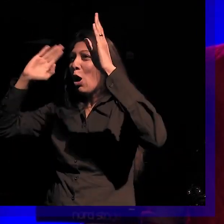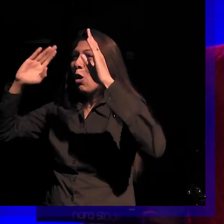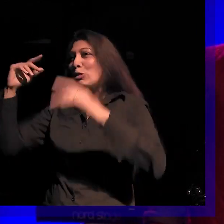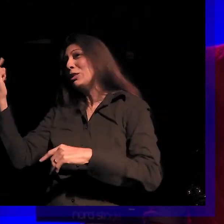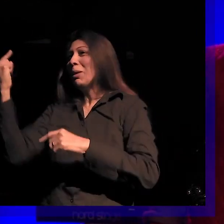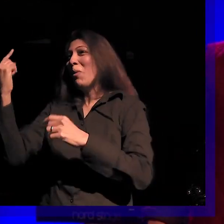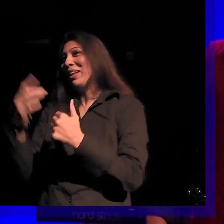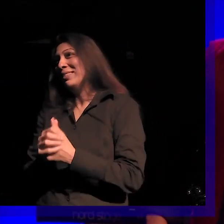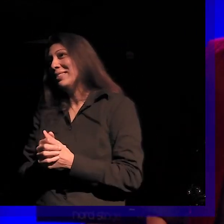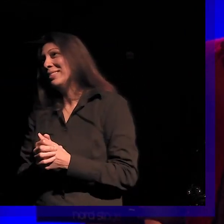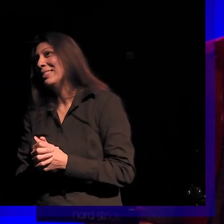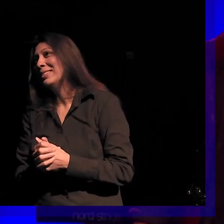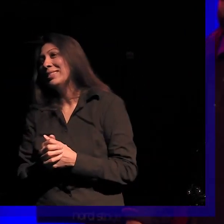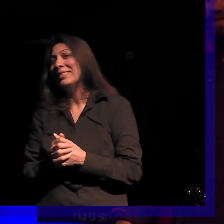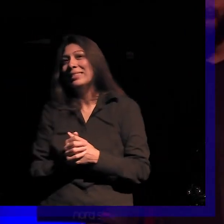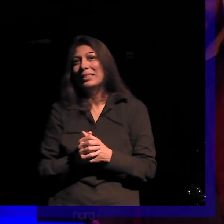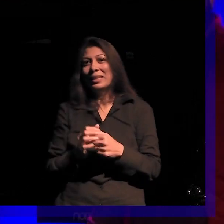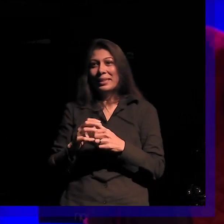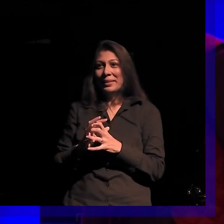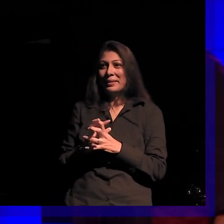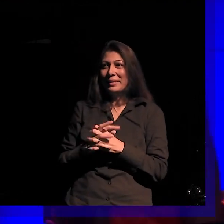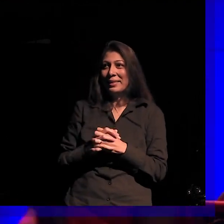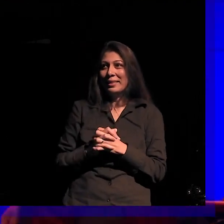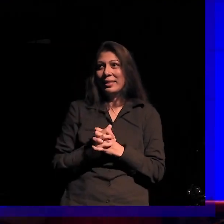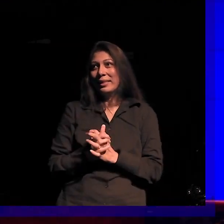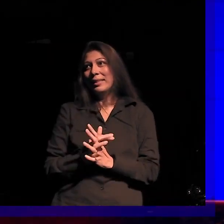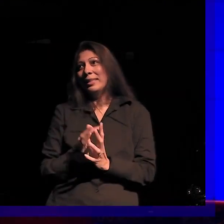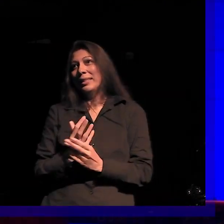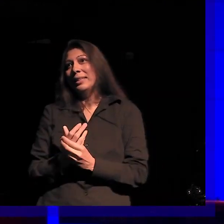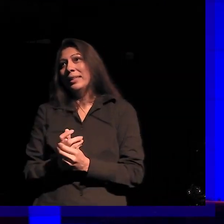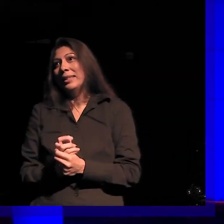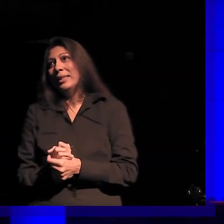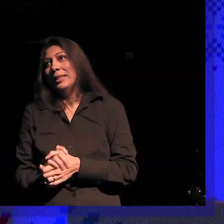hello, and we'll continue with the service in a bit.